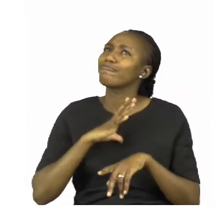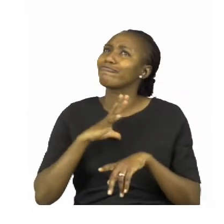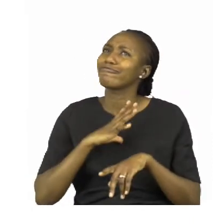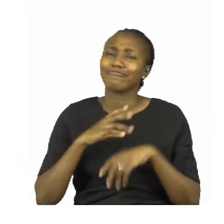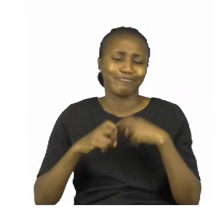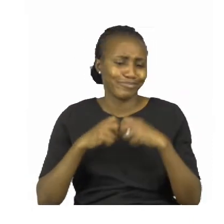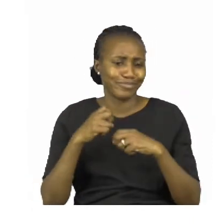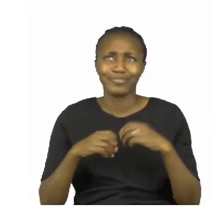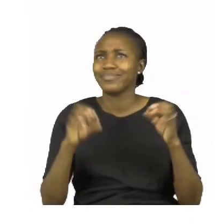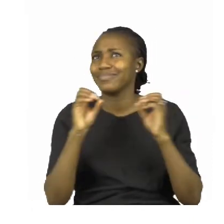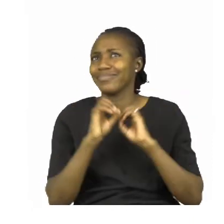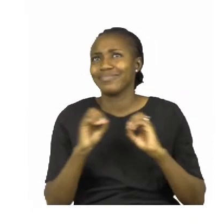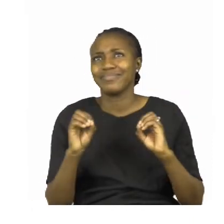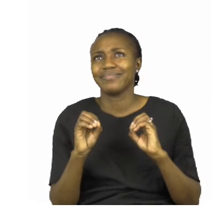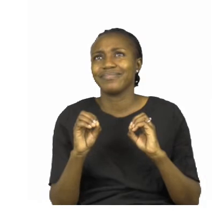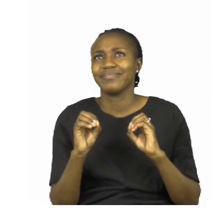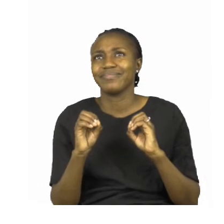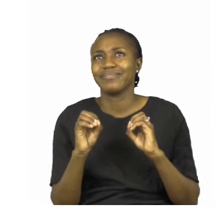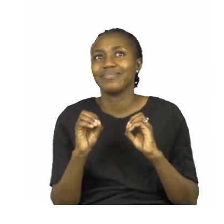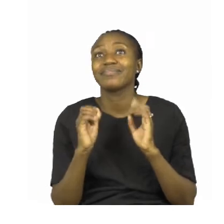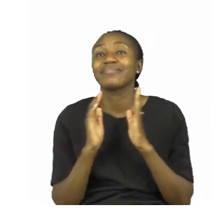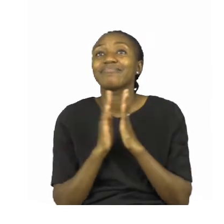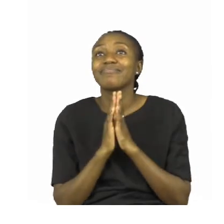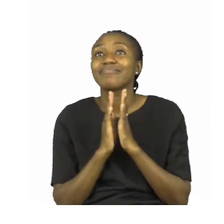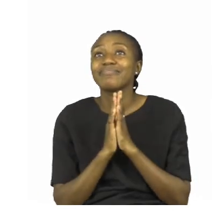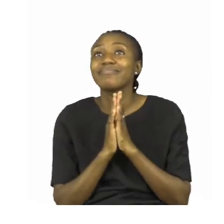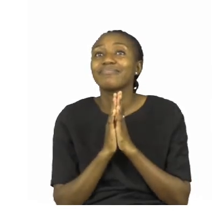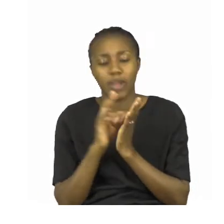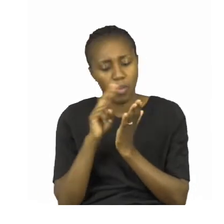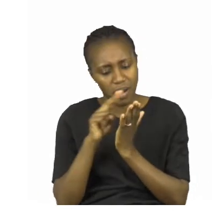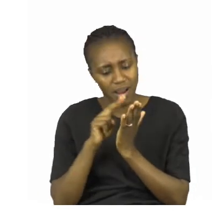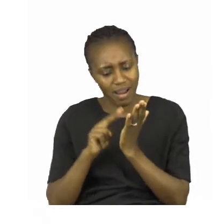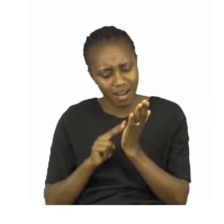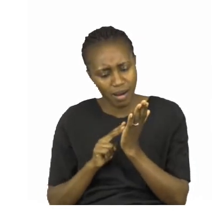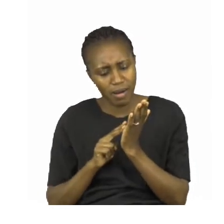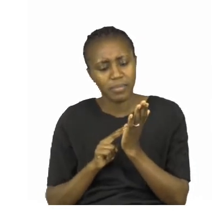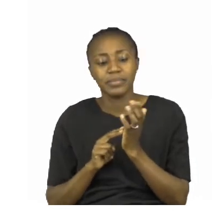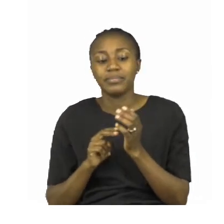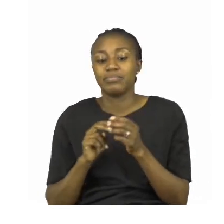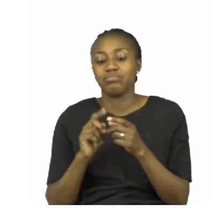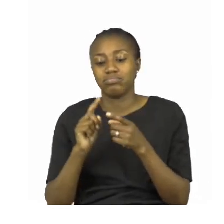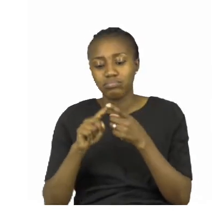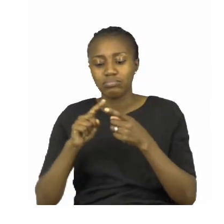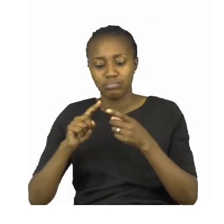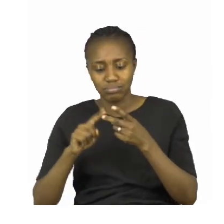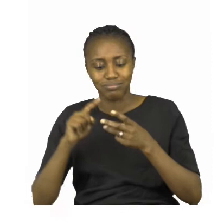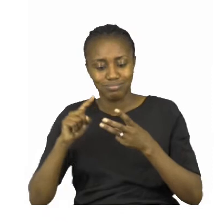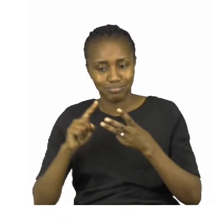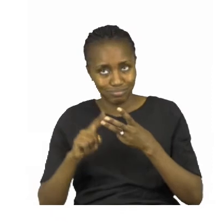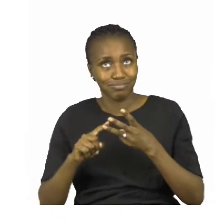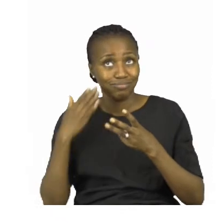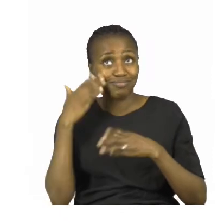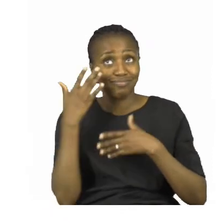answer, that's okay. Just make sure that you read it for a third time when you are